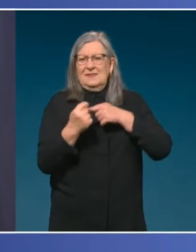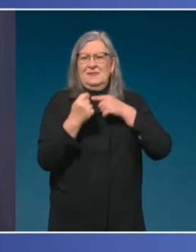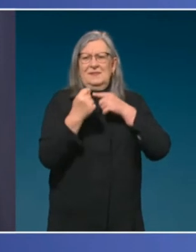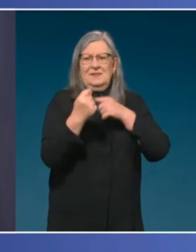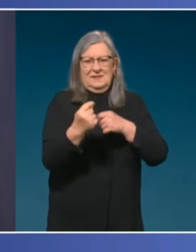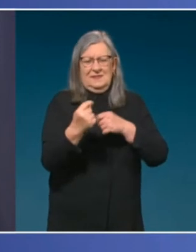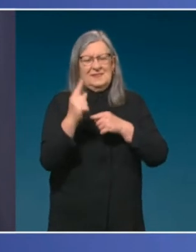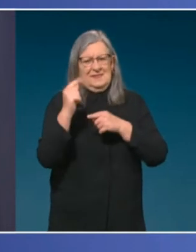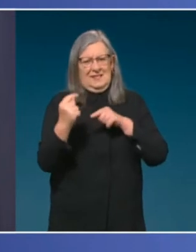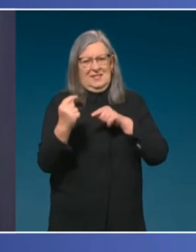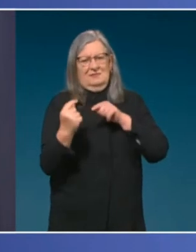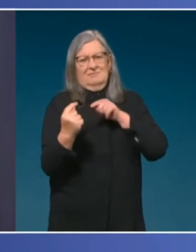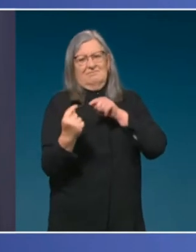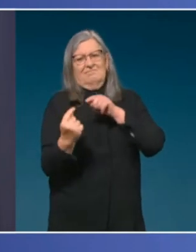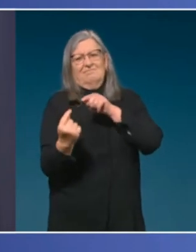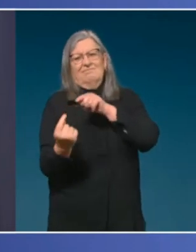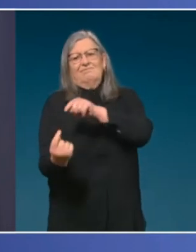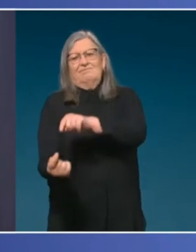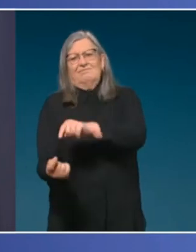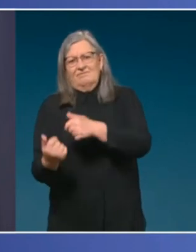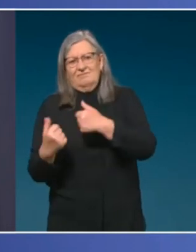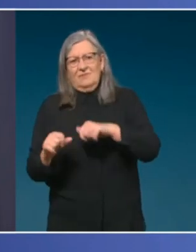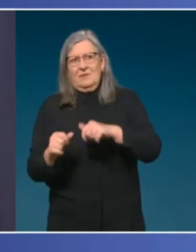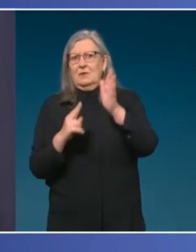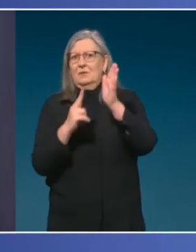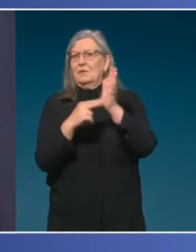Northern Territory has been the model in the way in which we're